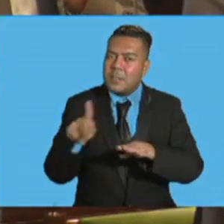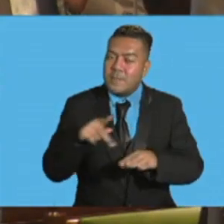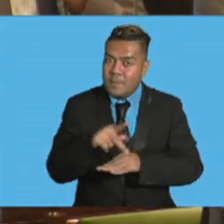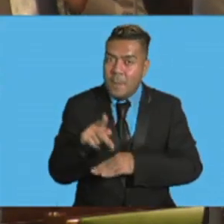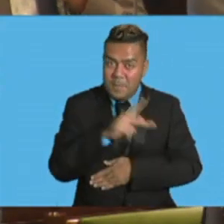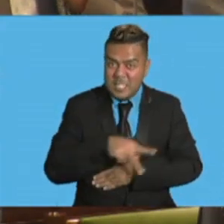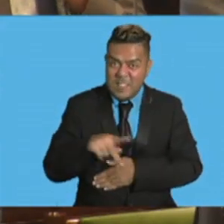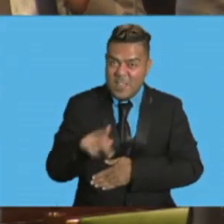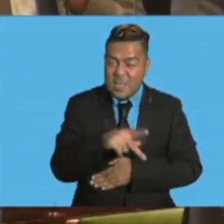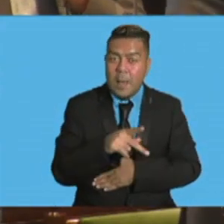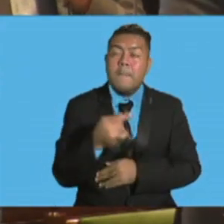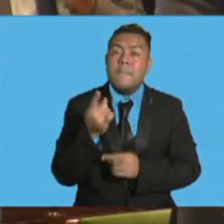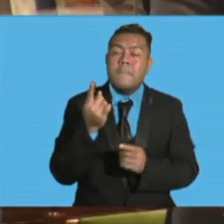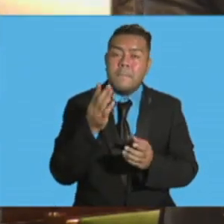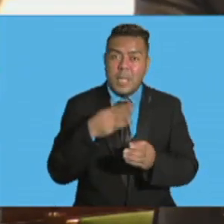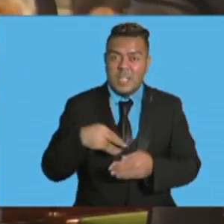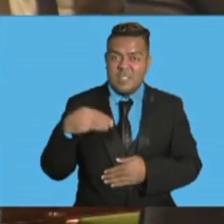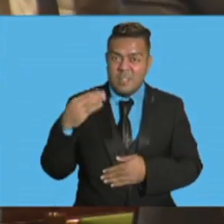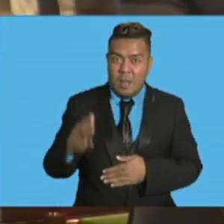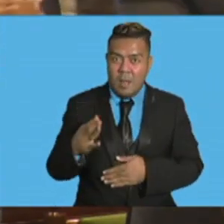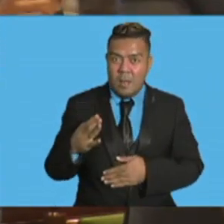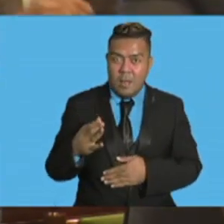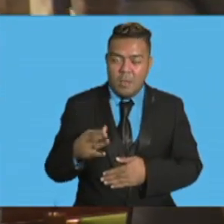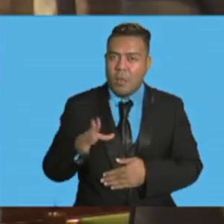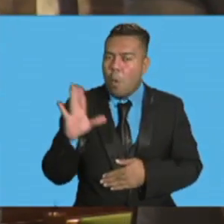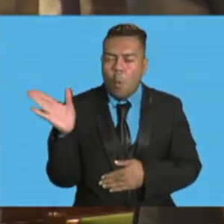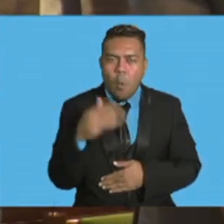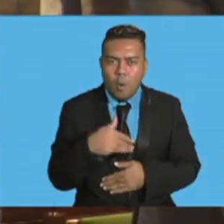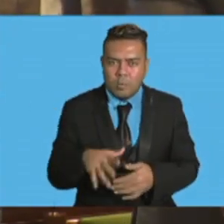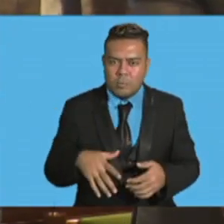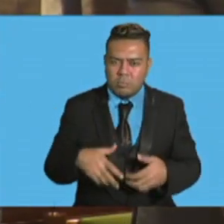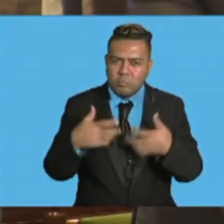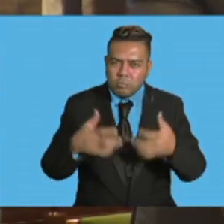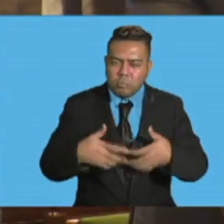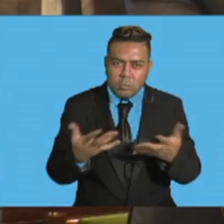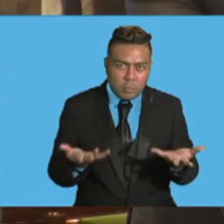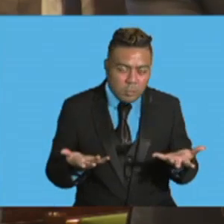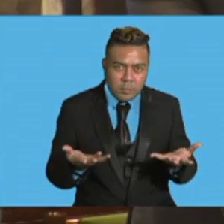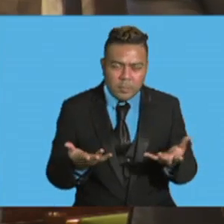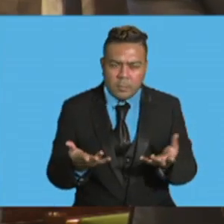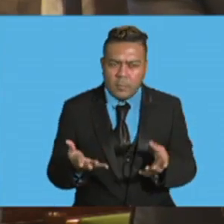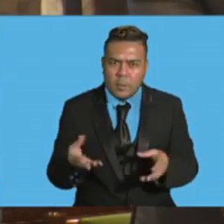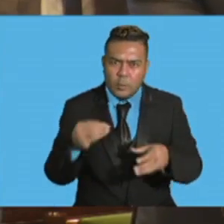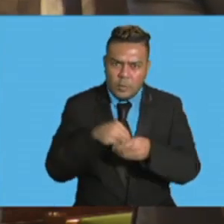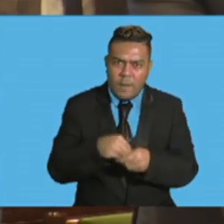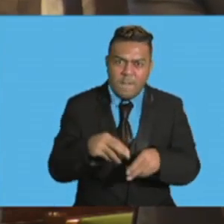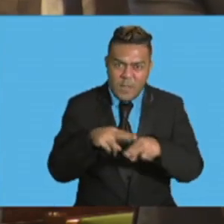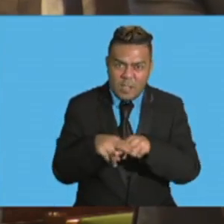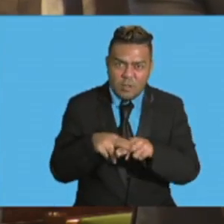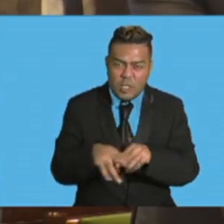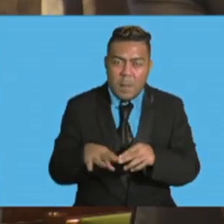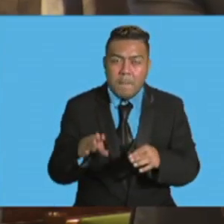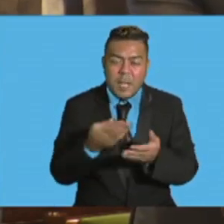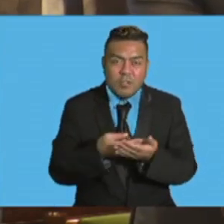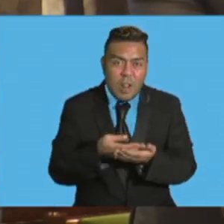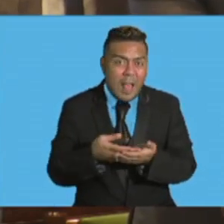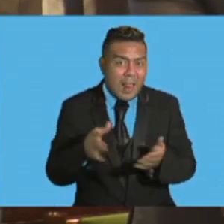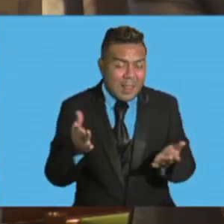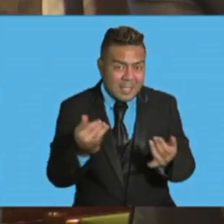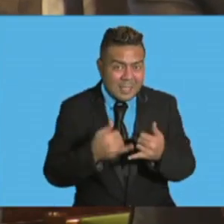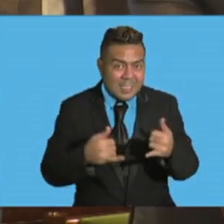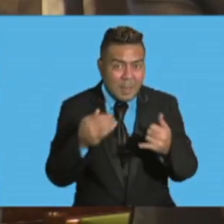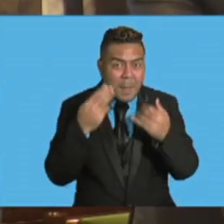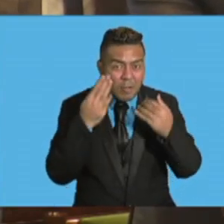also expressed their disappointment and frustration over the inclusion of Fiji, Marshall Islands, Samoa and Vanuatu